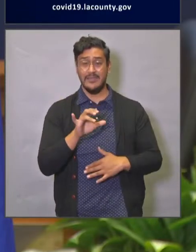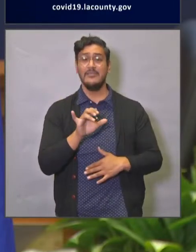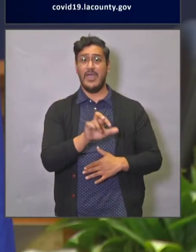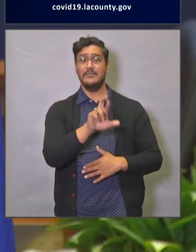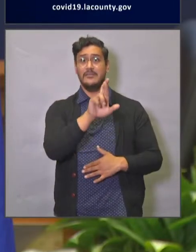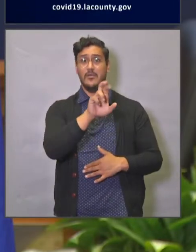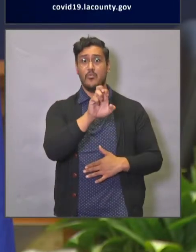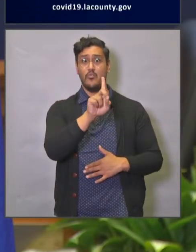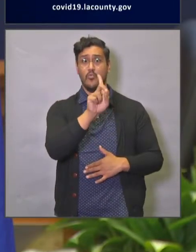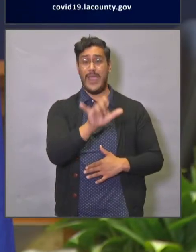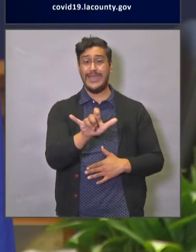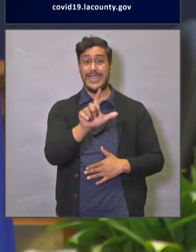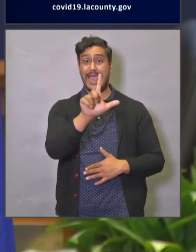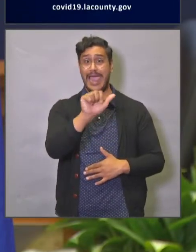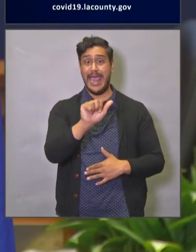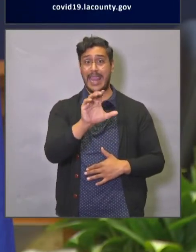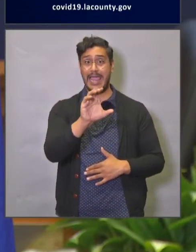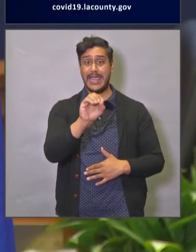readylacounty.gov,